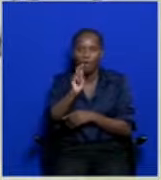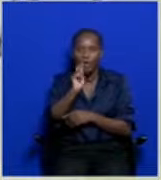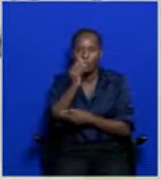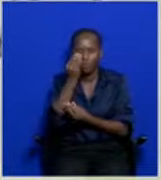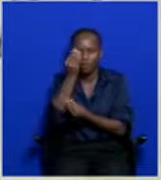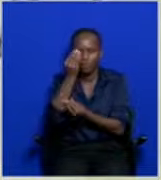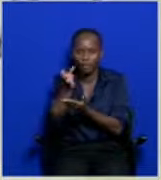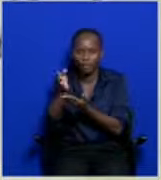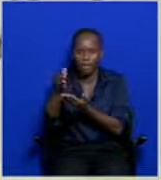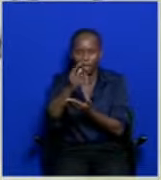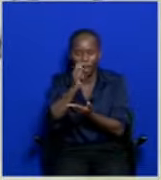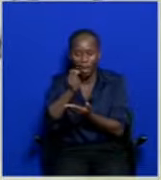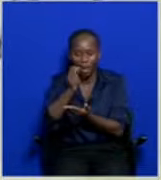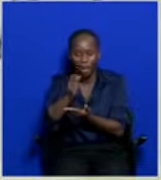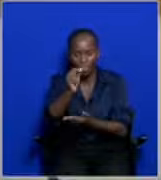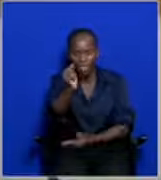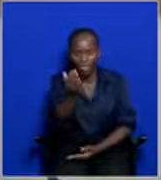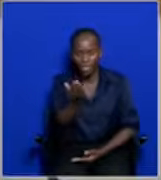At